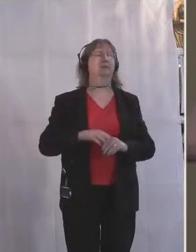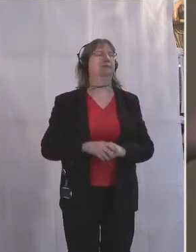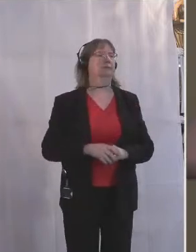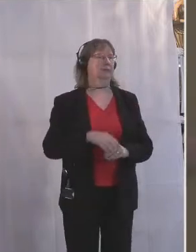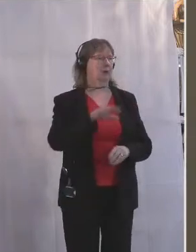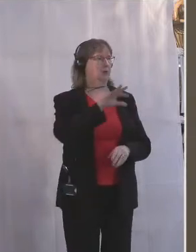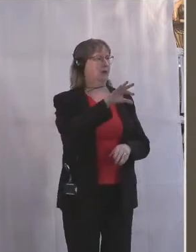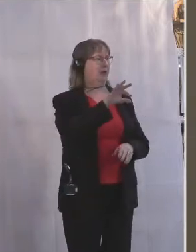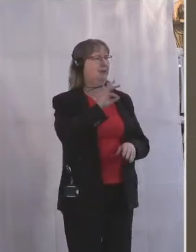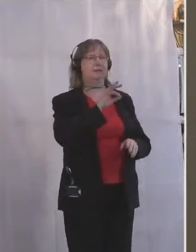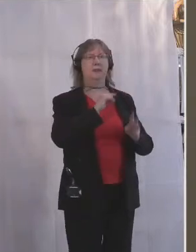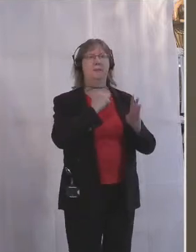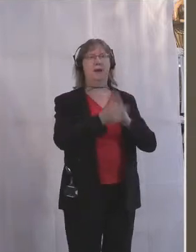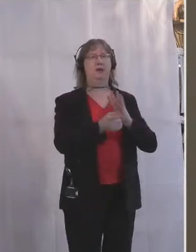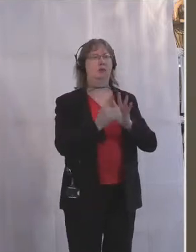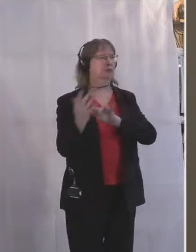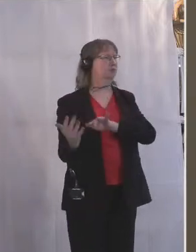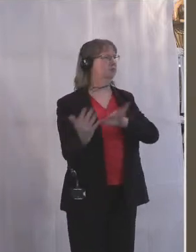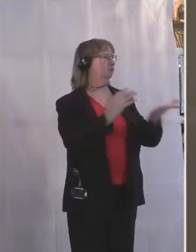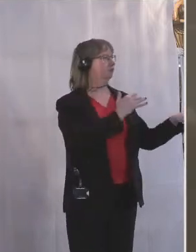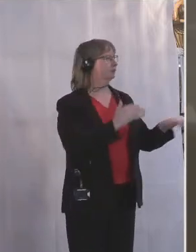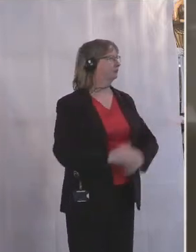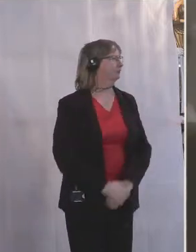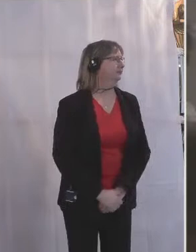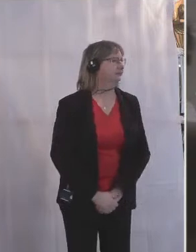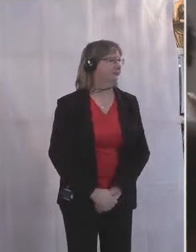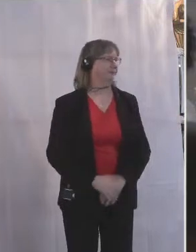my fellow panelists to join me on stage.